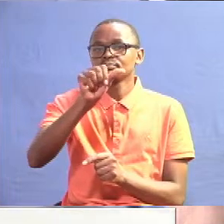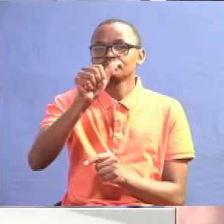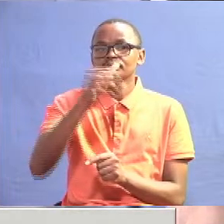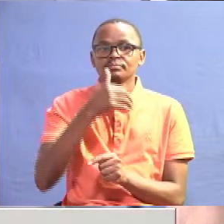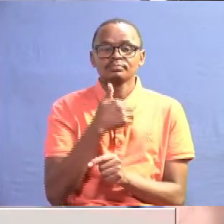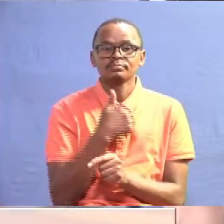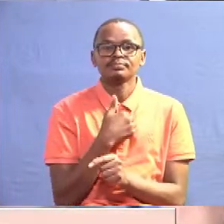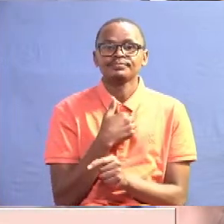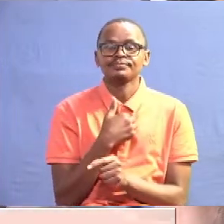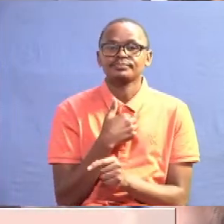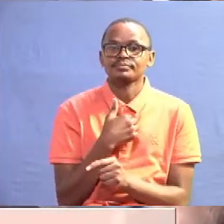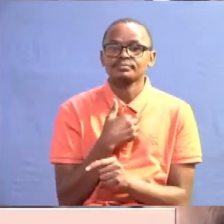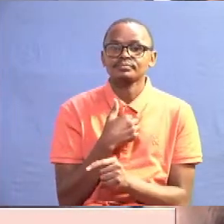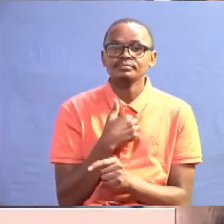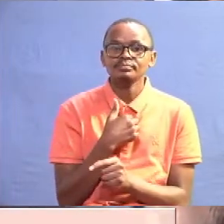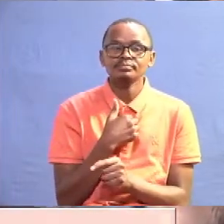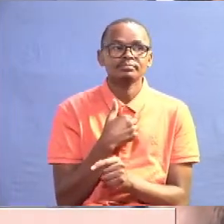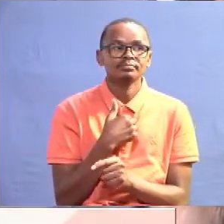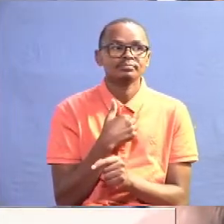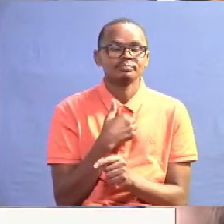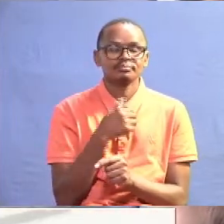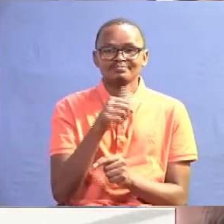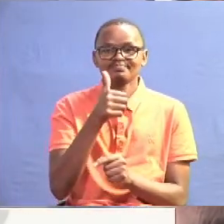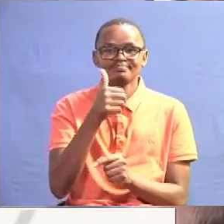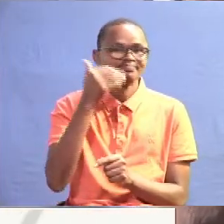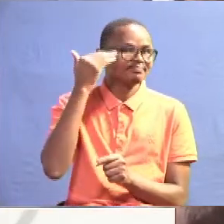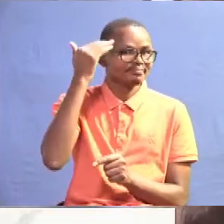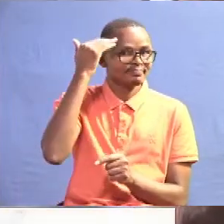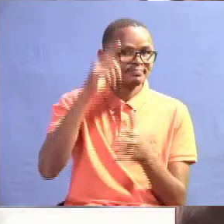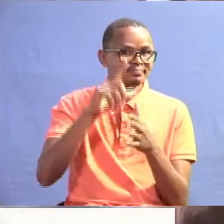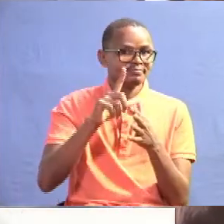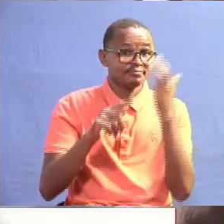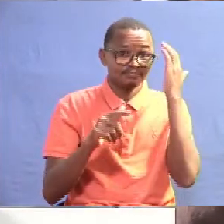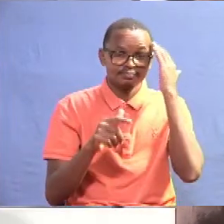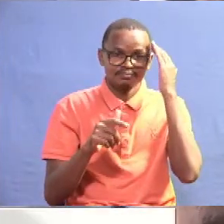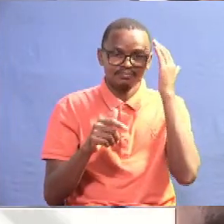had a perforating injury on the head,